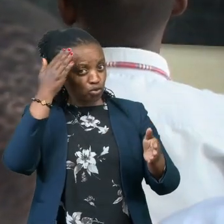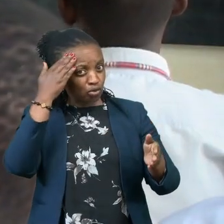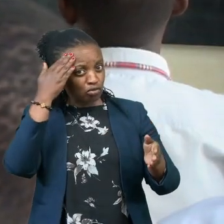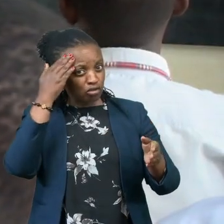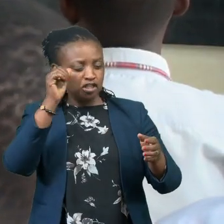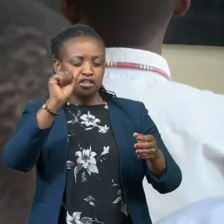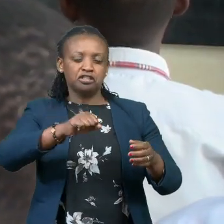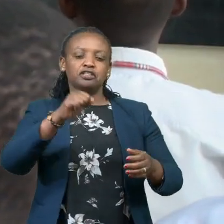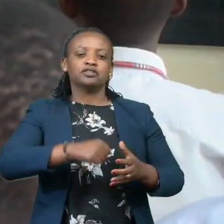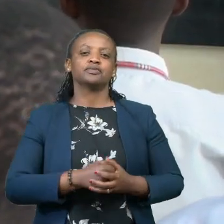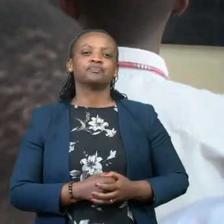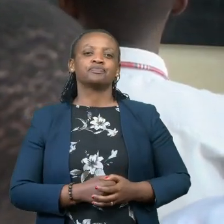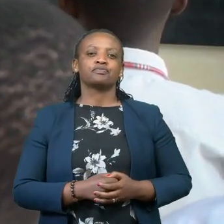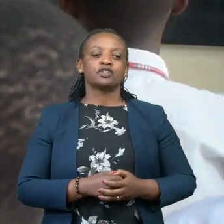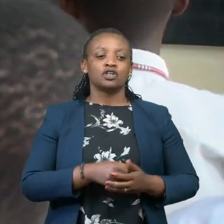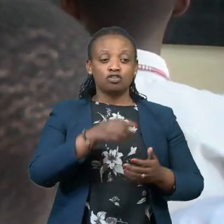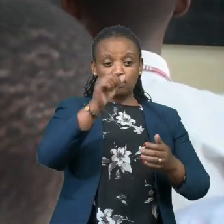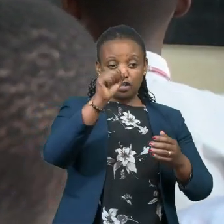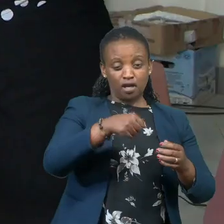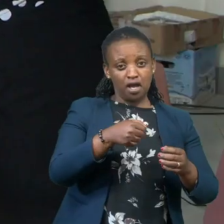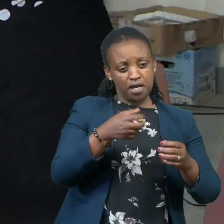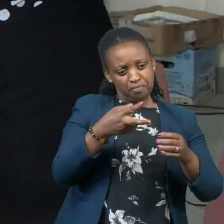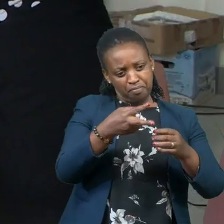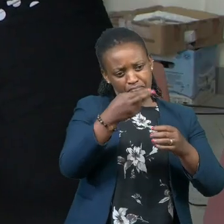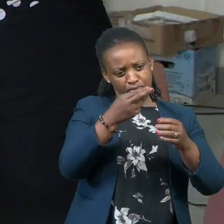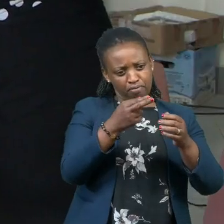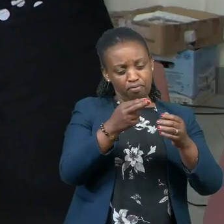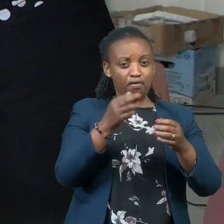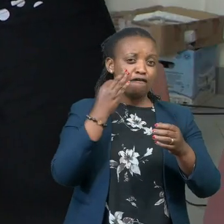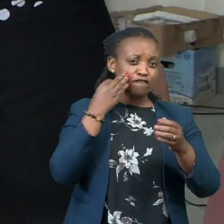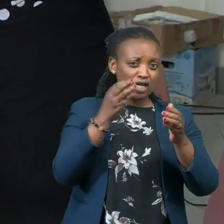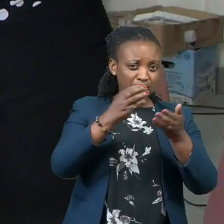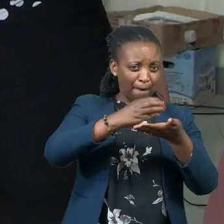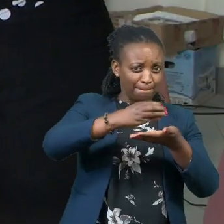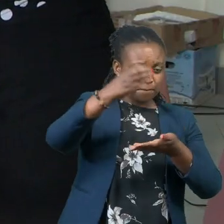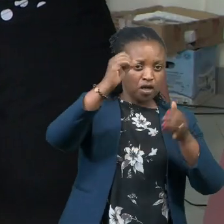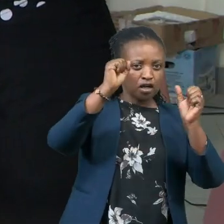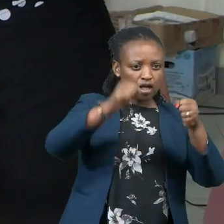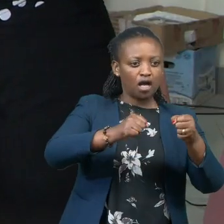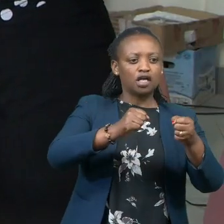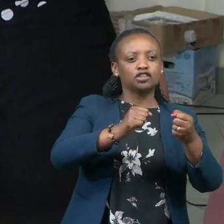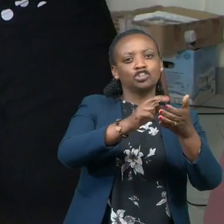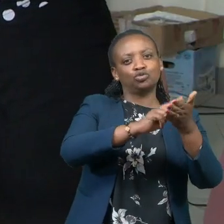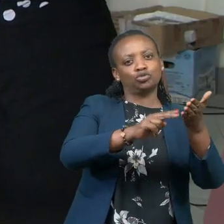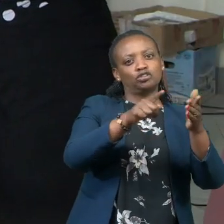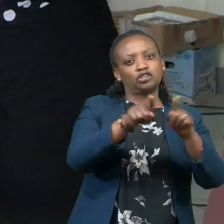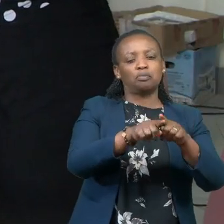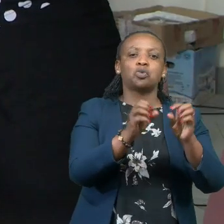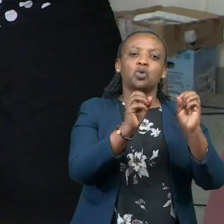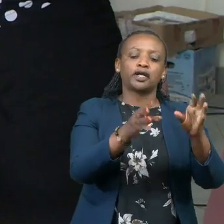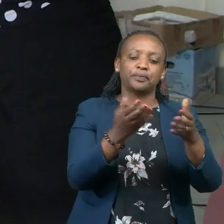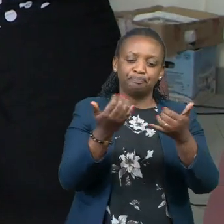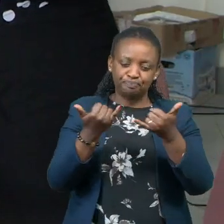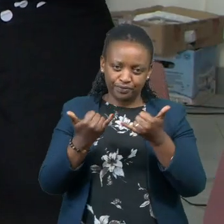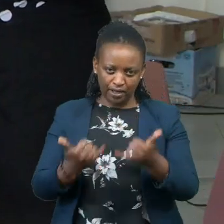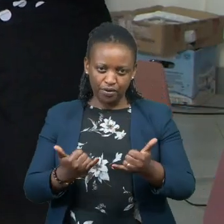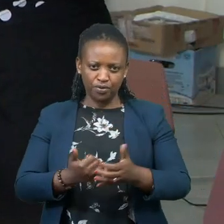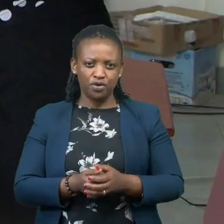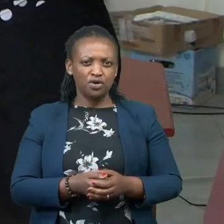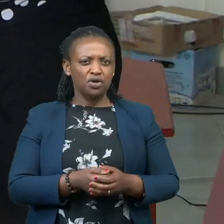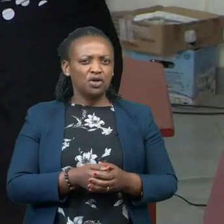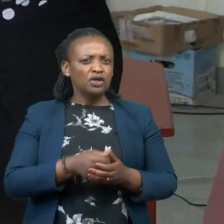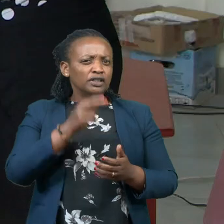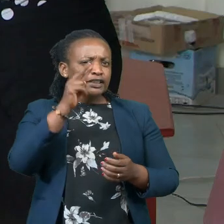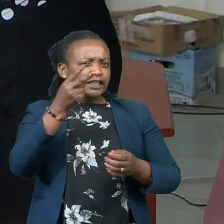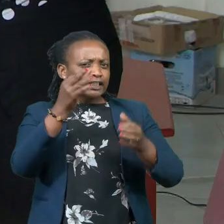bottle. You know them? Yes. Yes. They're the ones that you can cut, then all things will reach there. Okay.